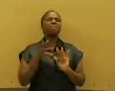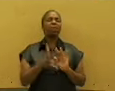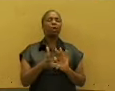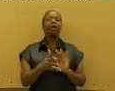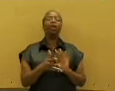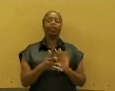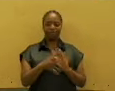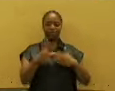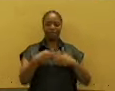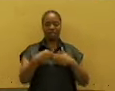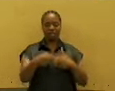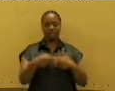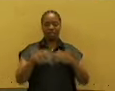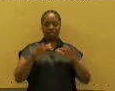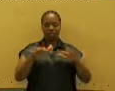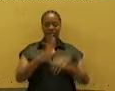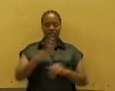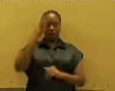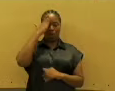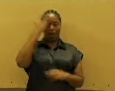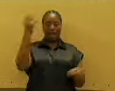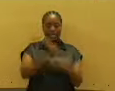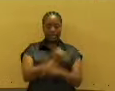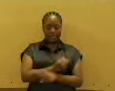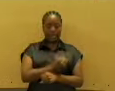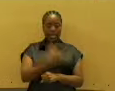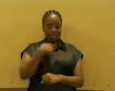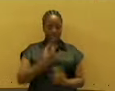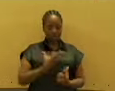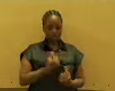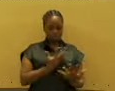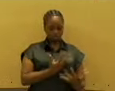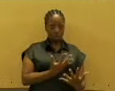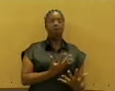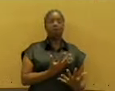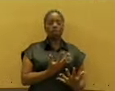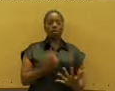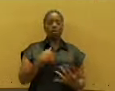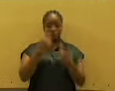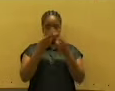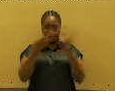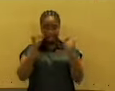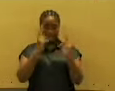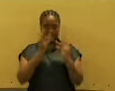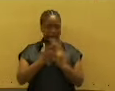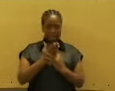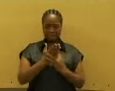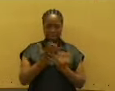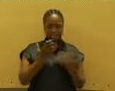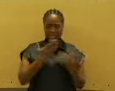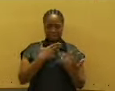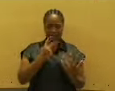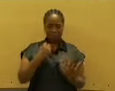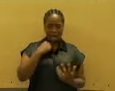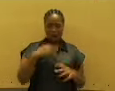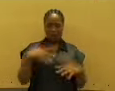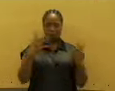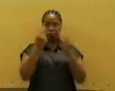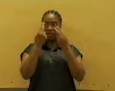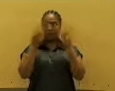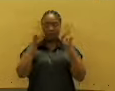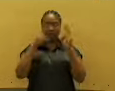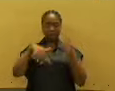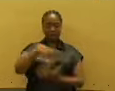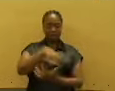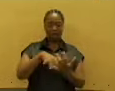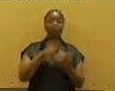social justice matters, and is meant to be an instrument to assess the university spaces that are not exclusive to the University of